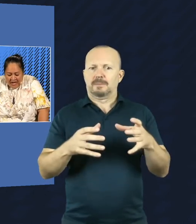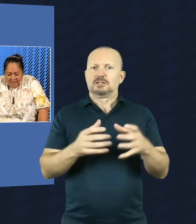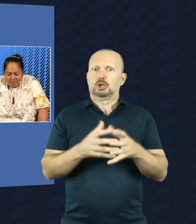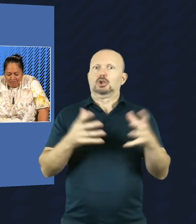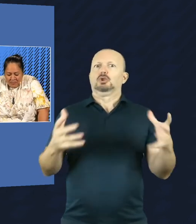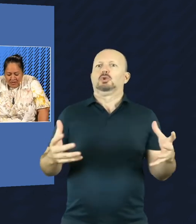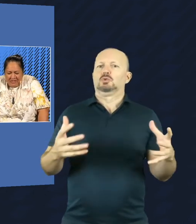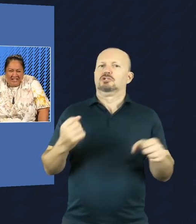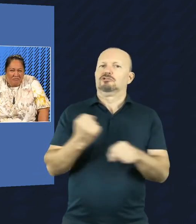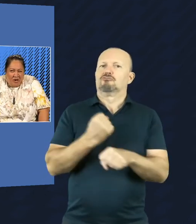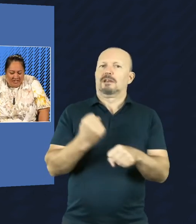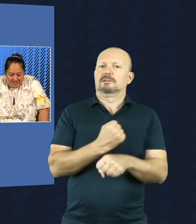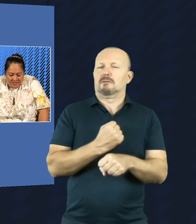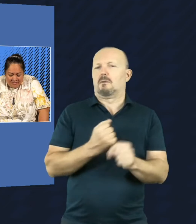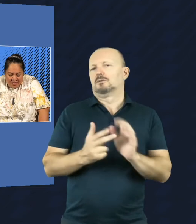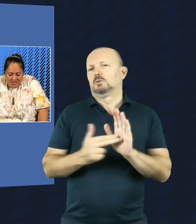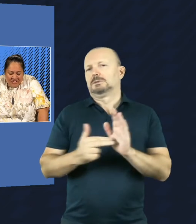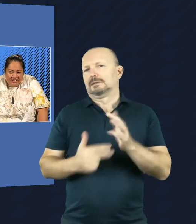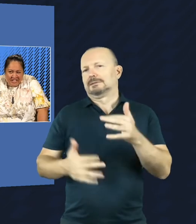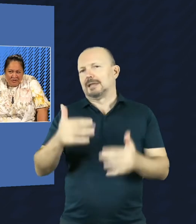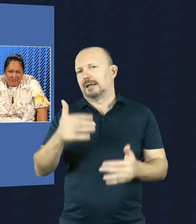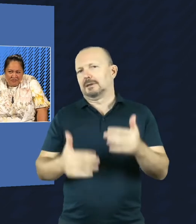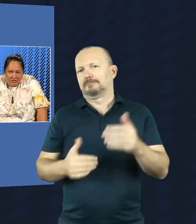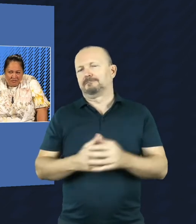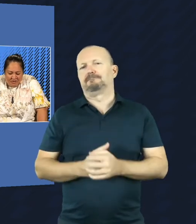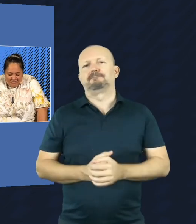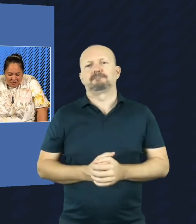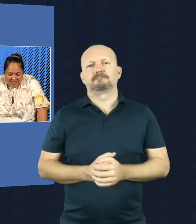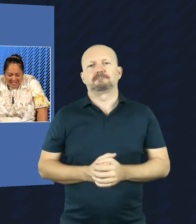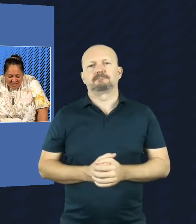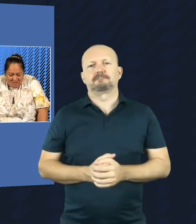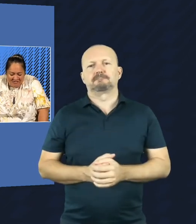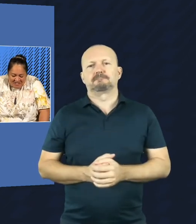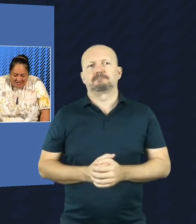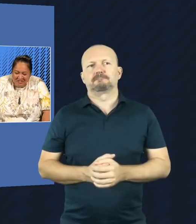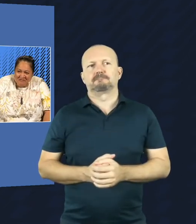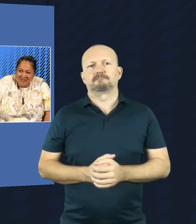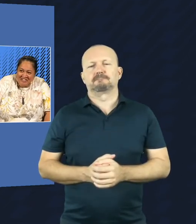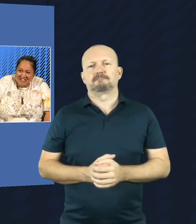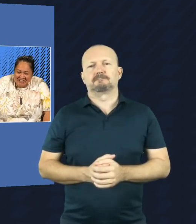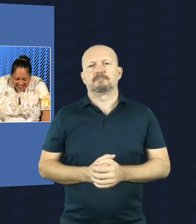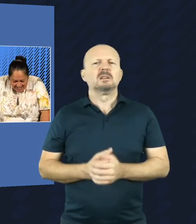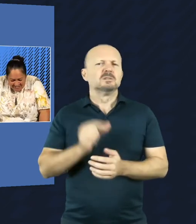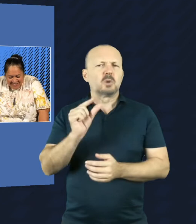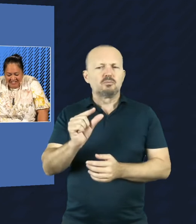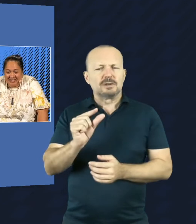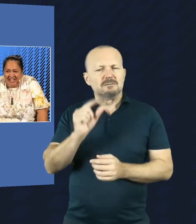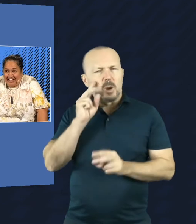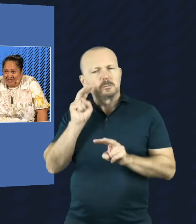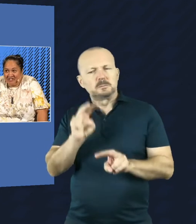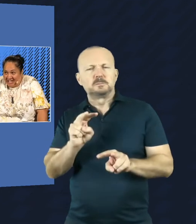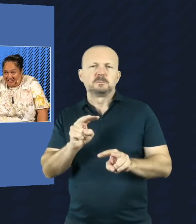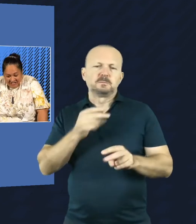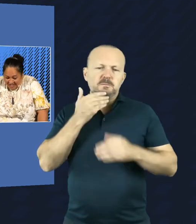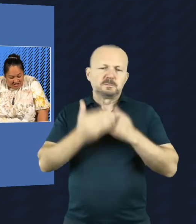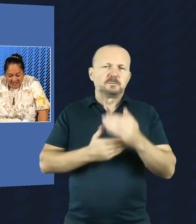so with that in mind, I'm just going to take you for a bit of a look at brief history of Māori data collection